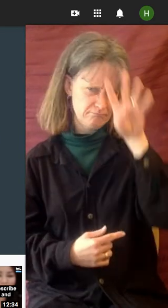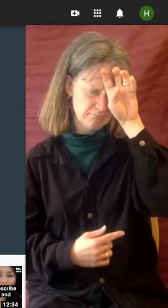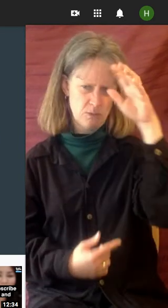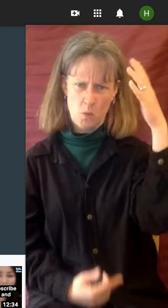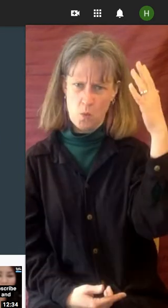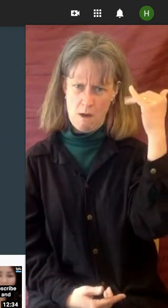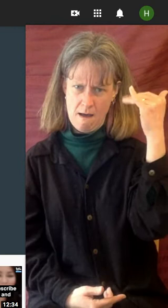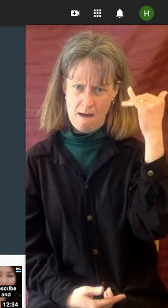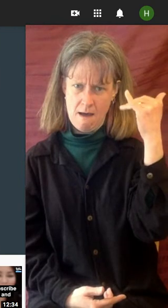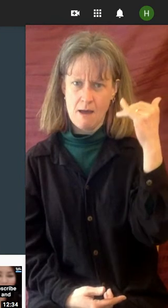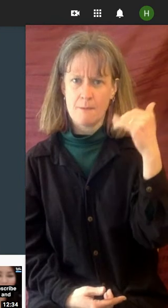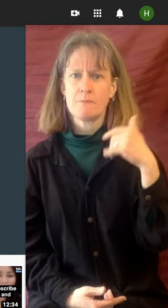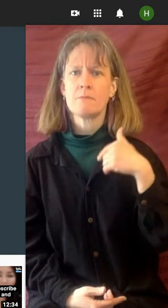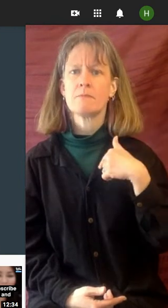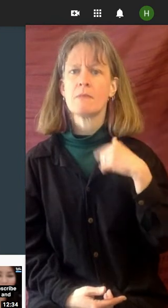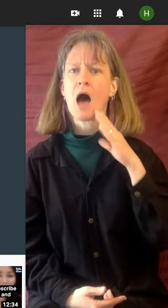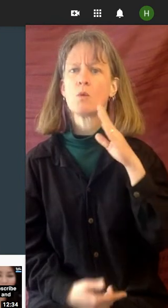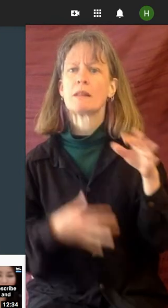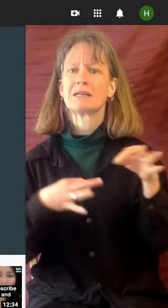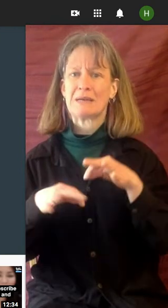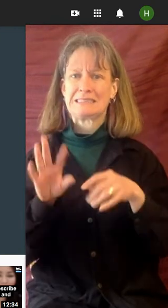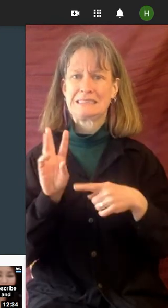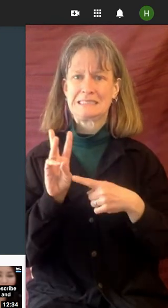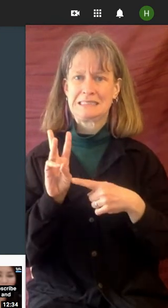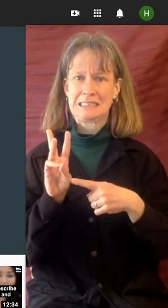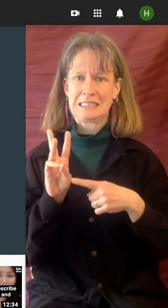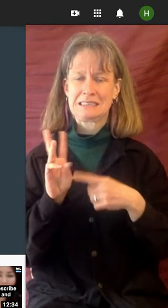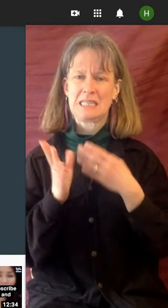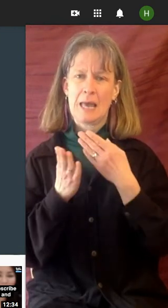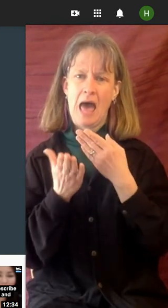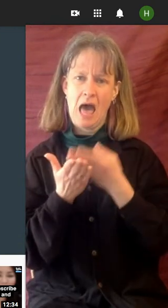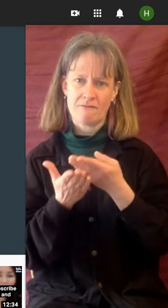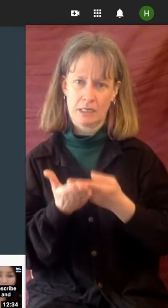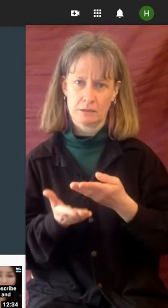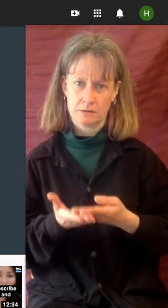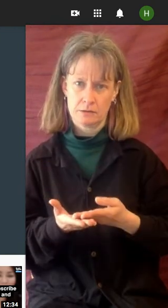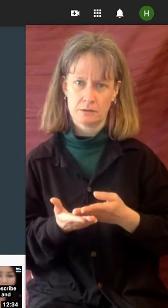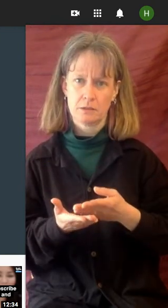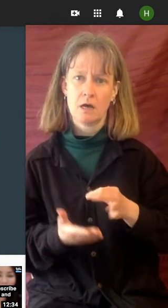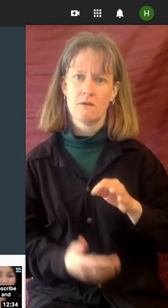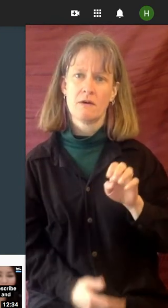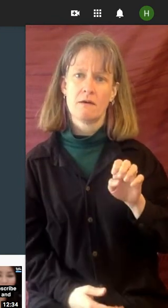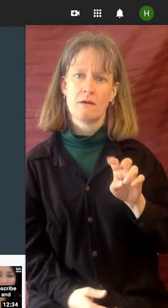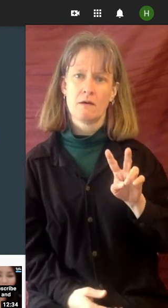of evidence of evolution, and your task is going to be